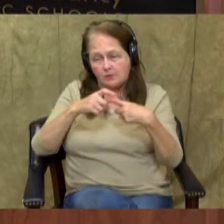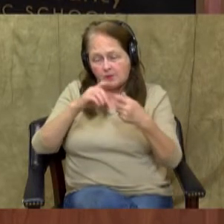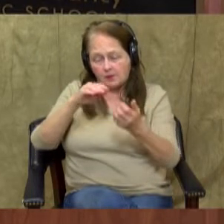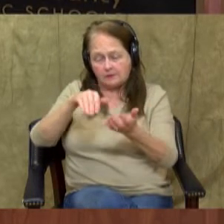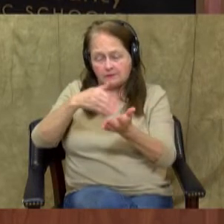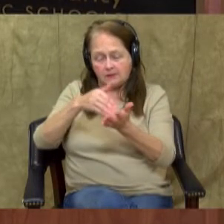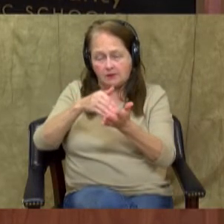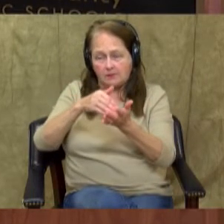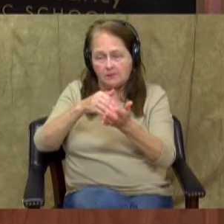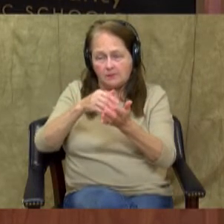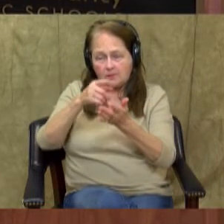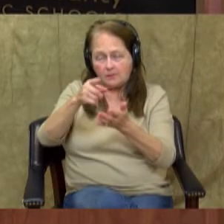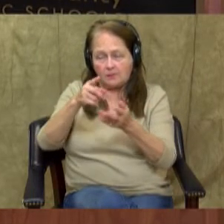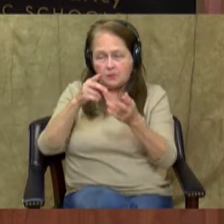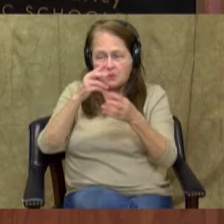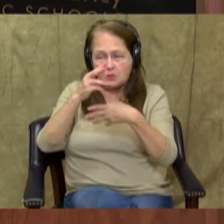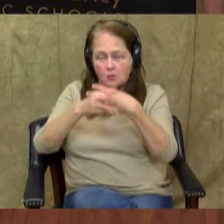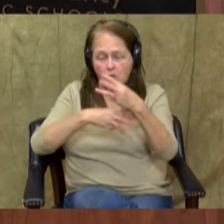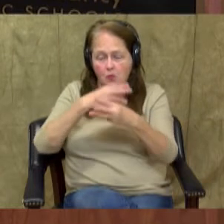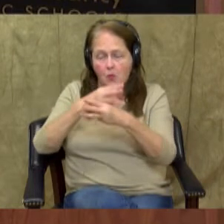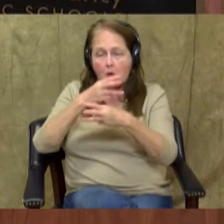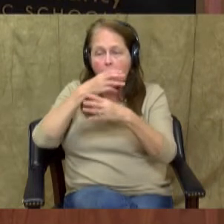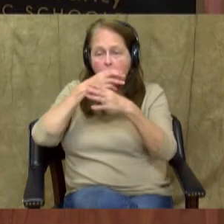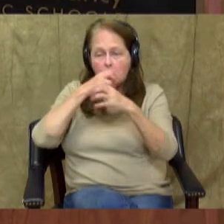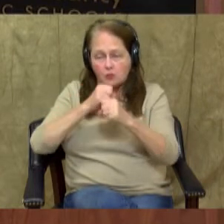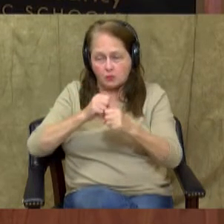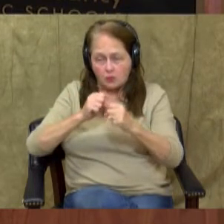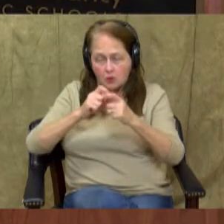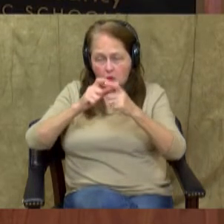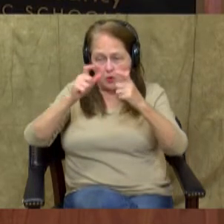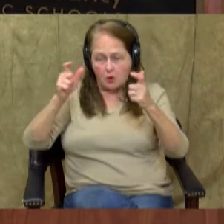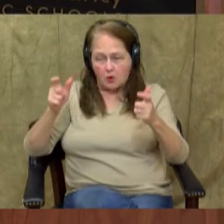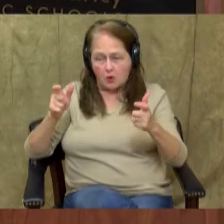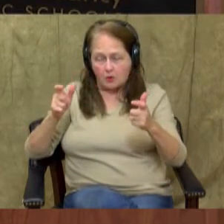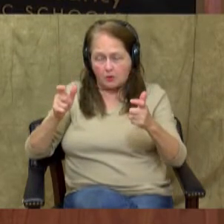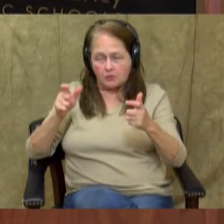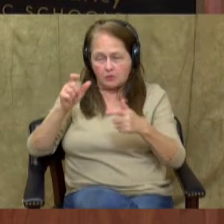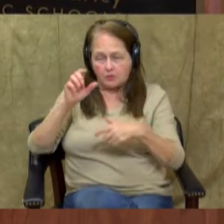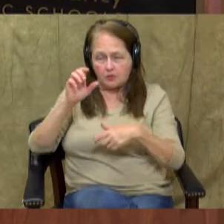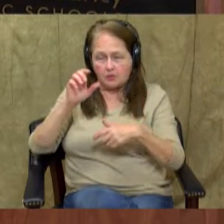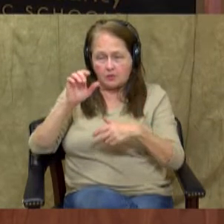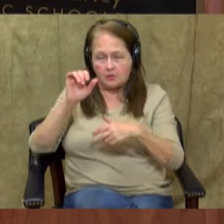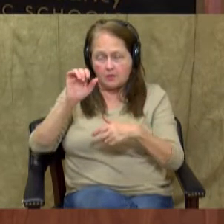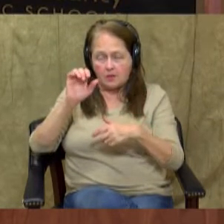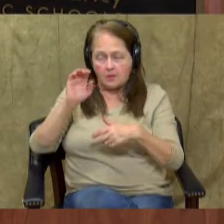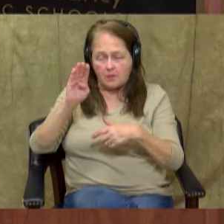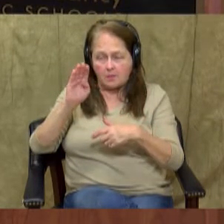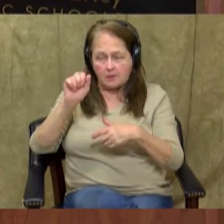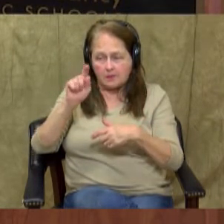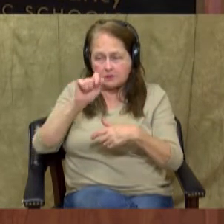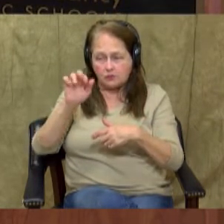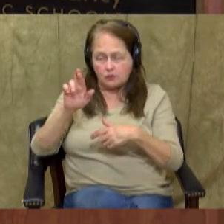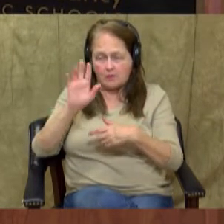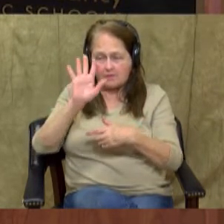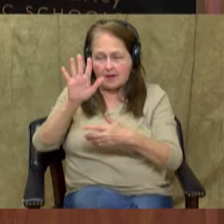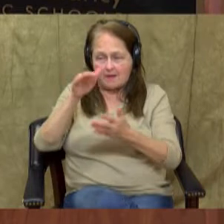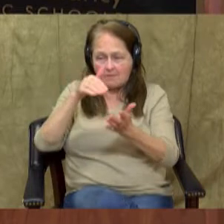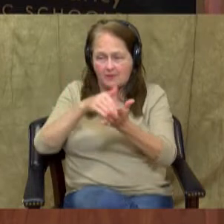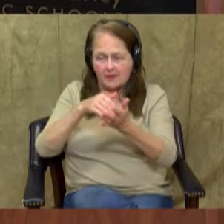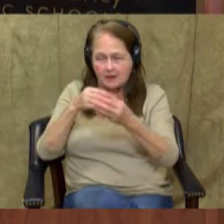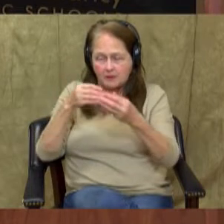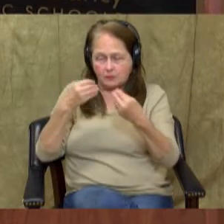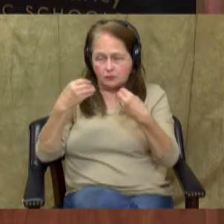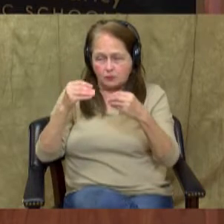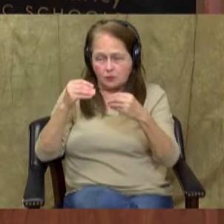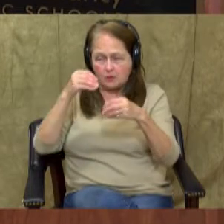public life. This is the world's oldest and largest covered bazaar. I think it has about 5,000 shops